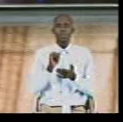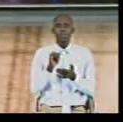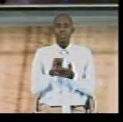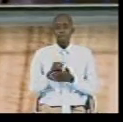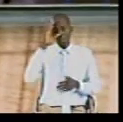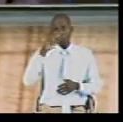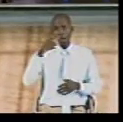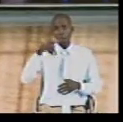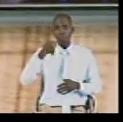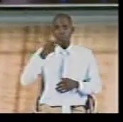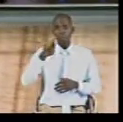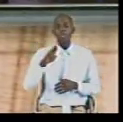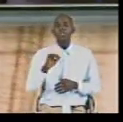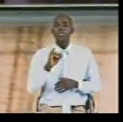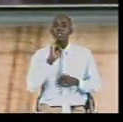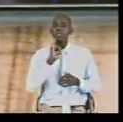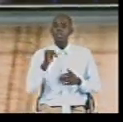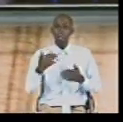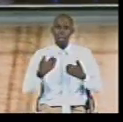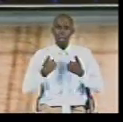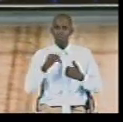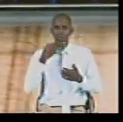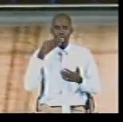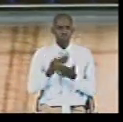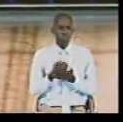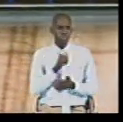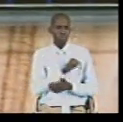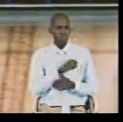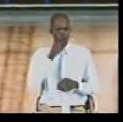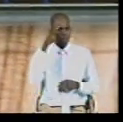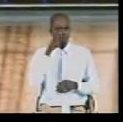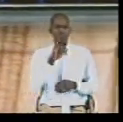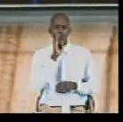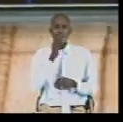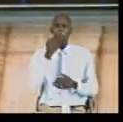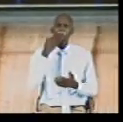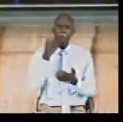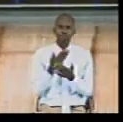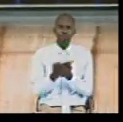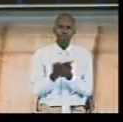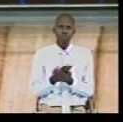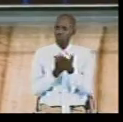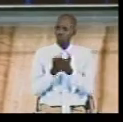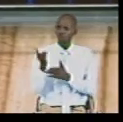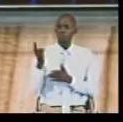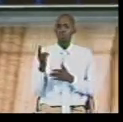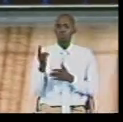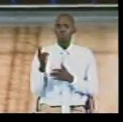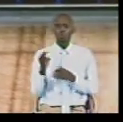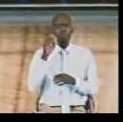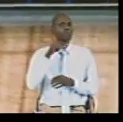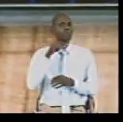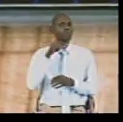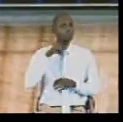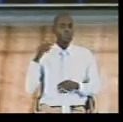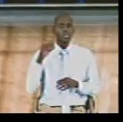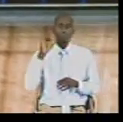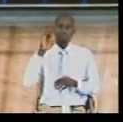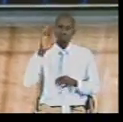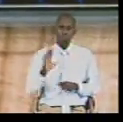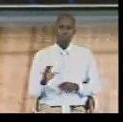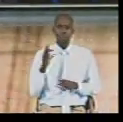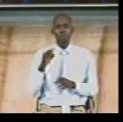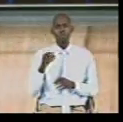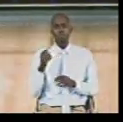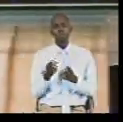real child of God, is a real minister of God. It says, they rest the scriptures unto their own